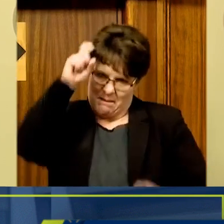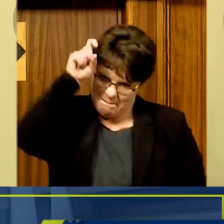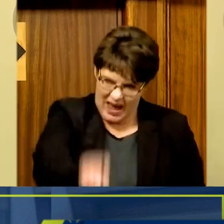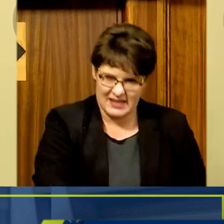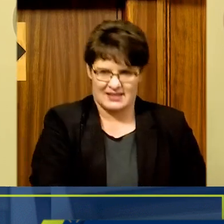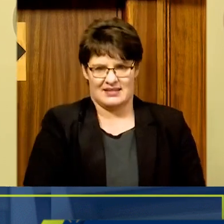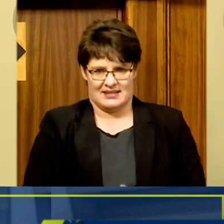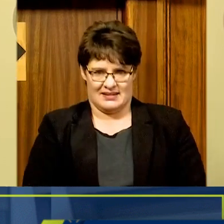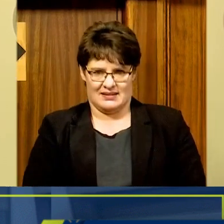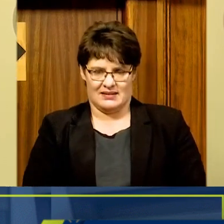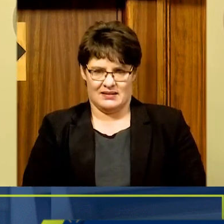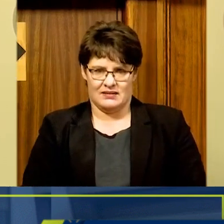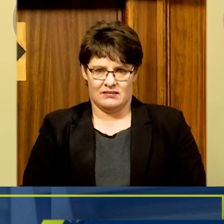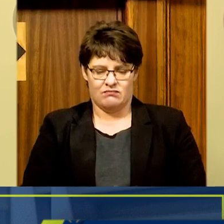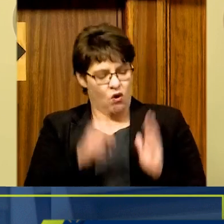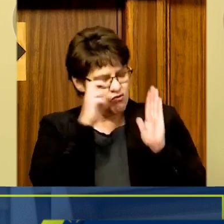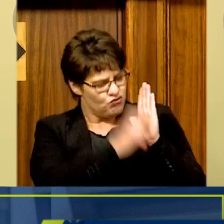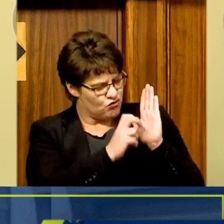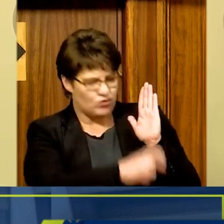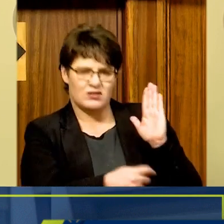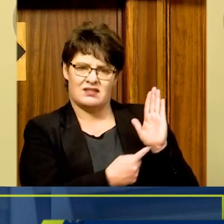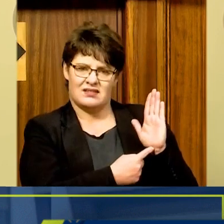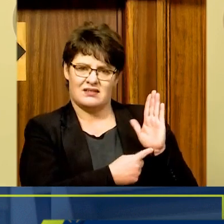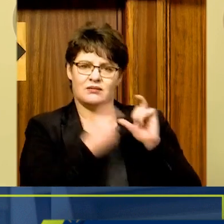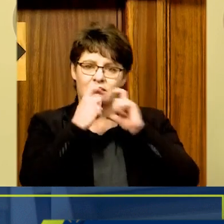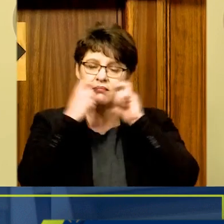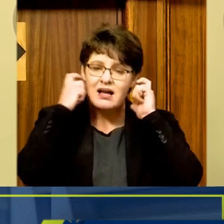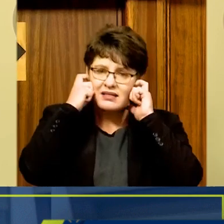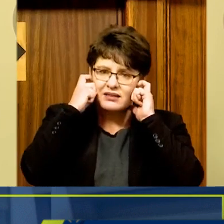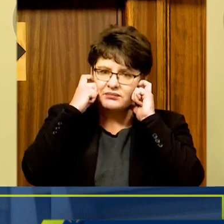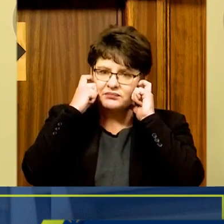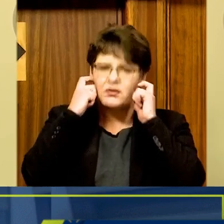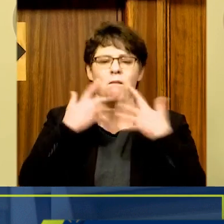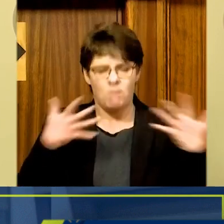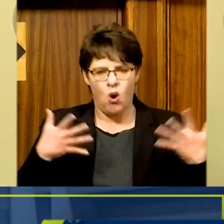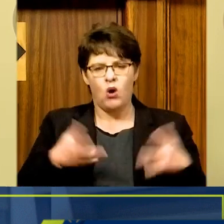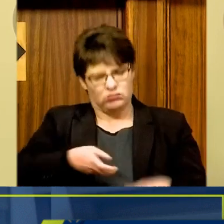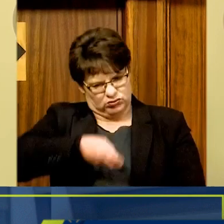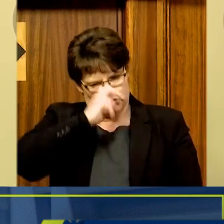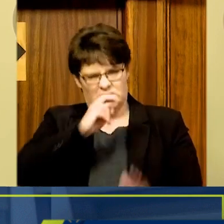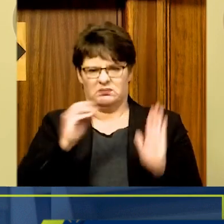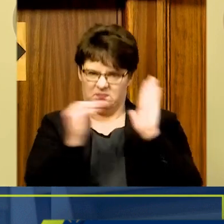masks. Regulations on the wearing of masks will be strengthened.